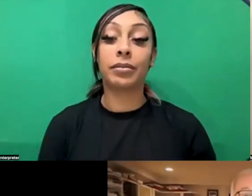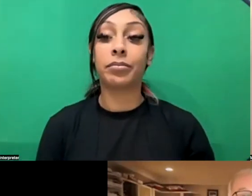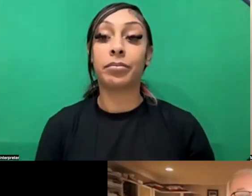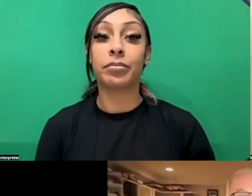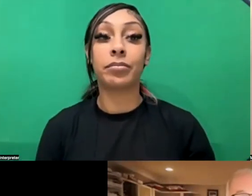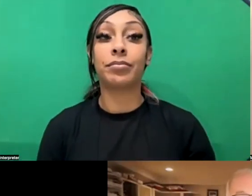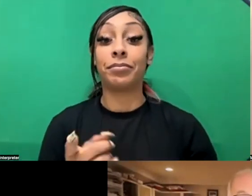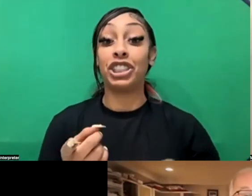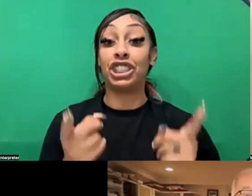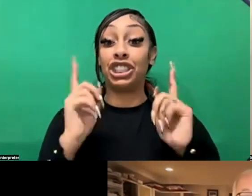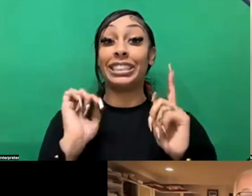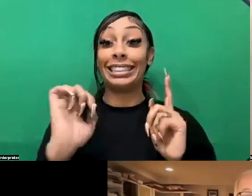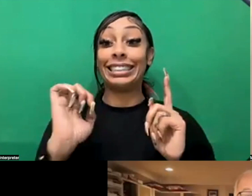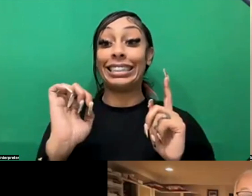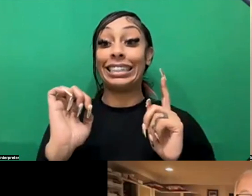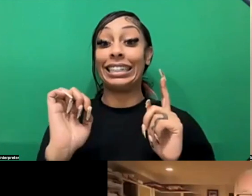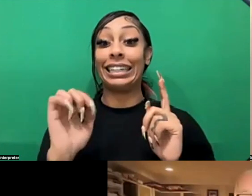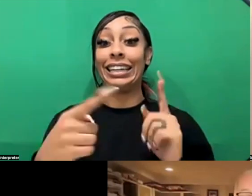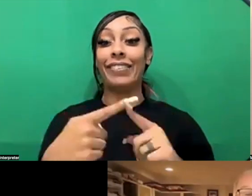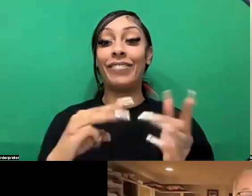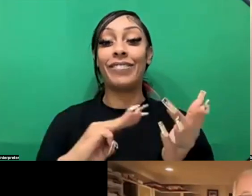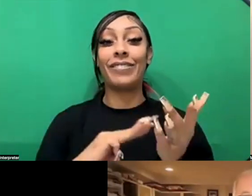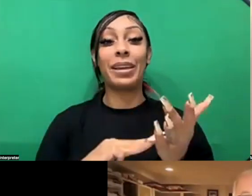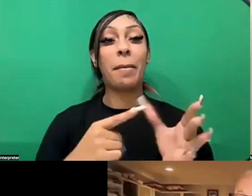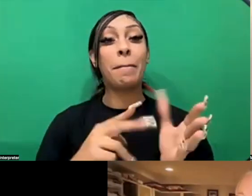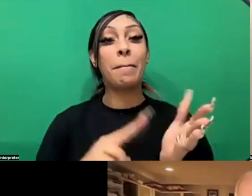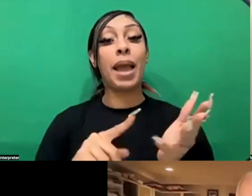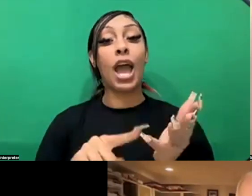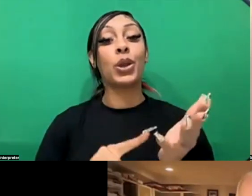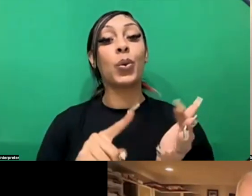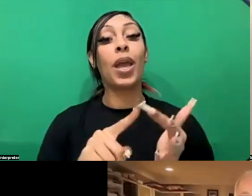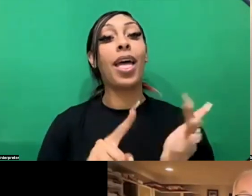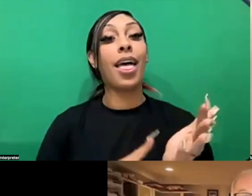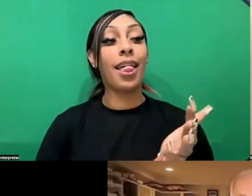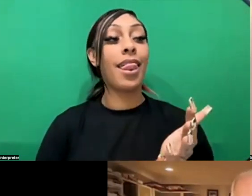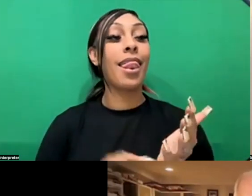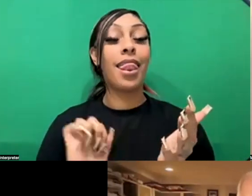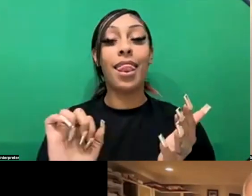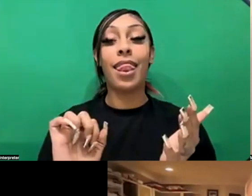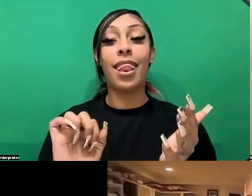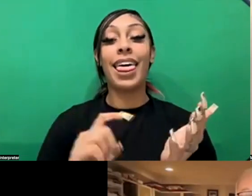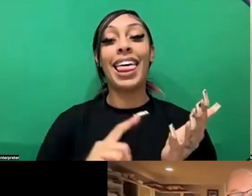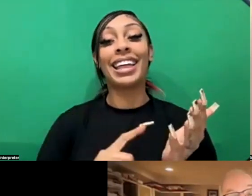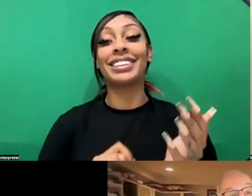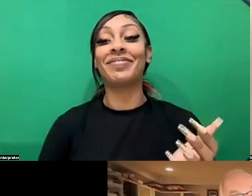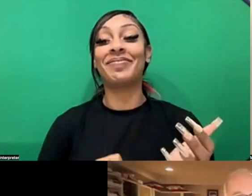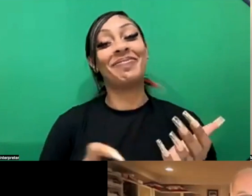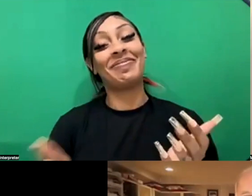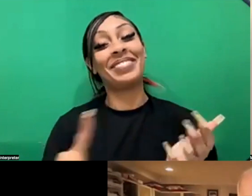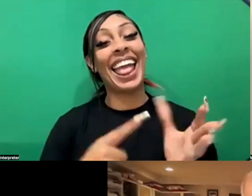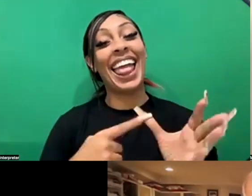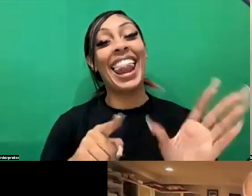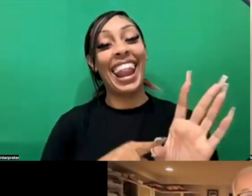today, Emmanuel, or as his friends call him, and he has many friends, Lele. So I'm going to play